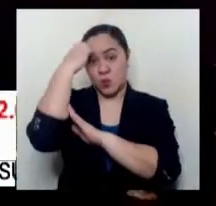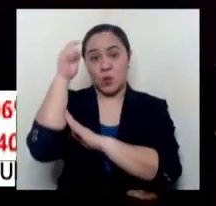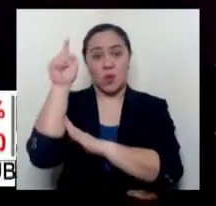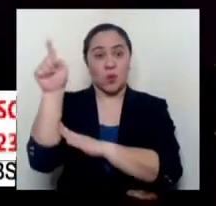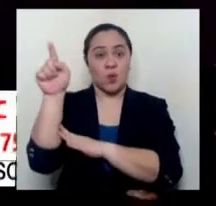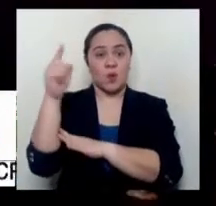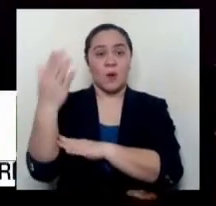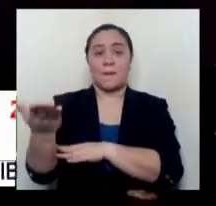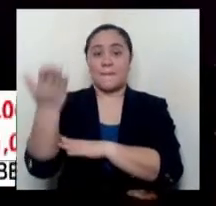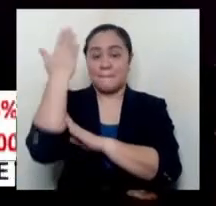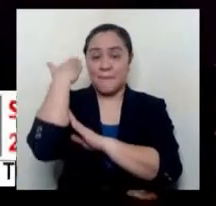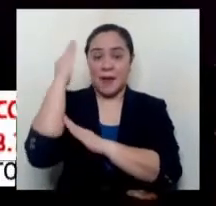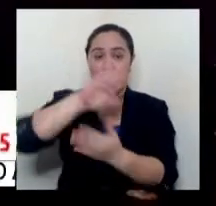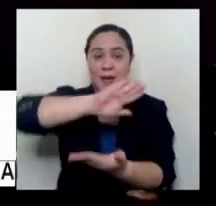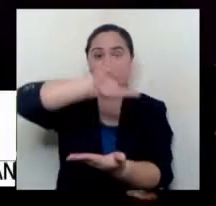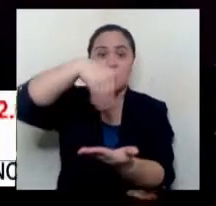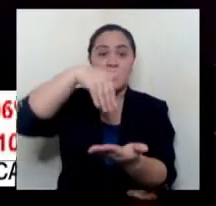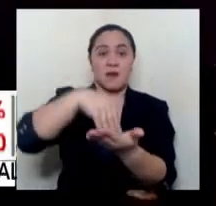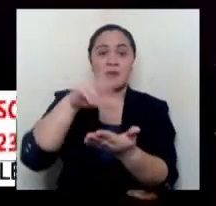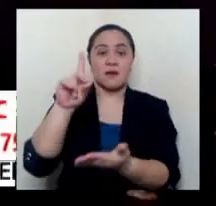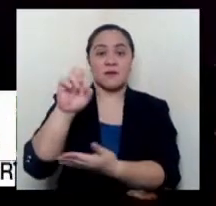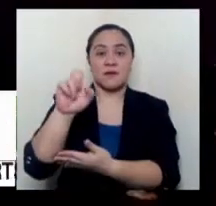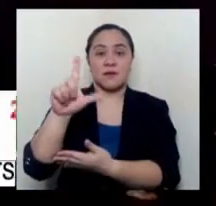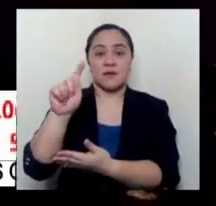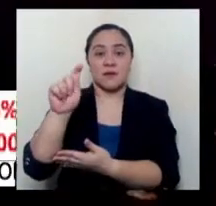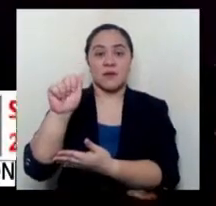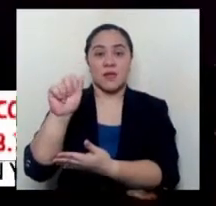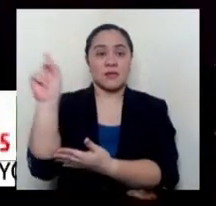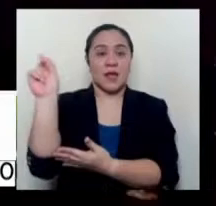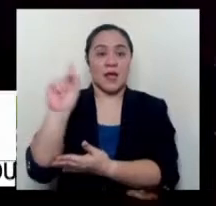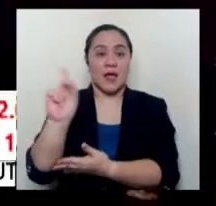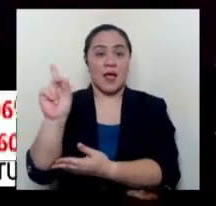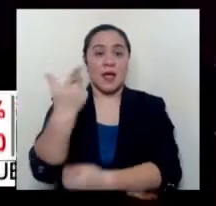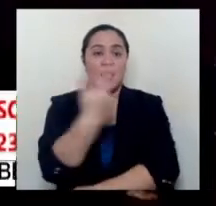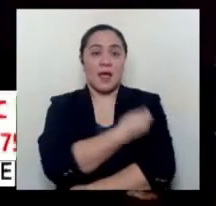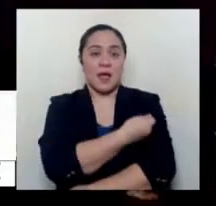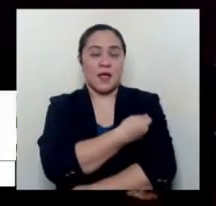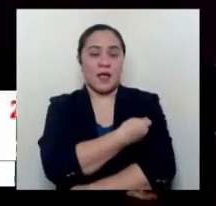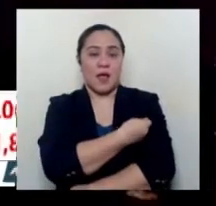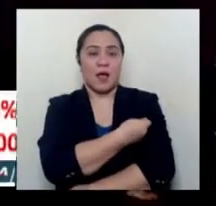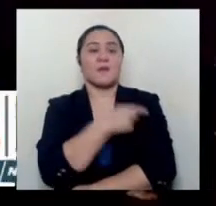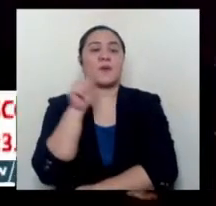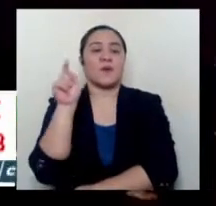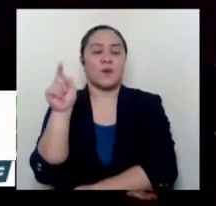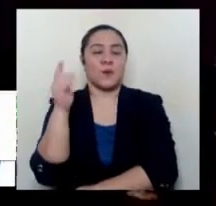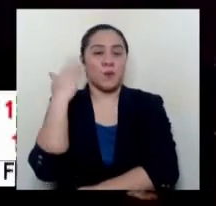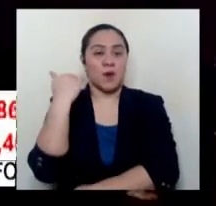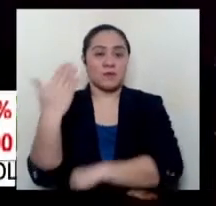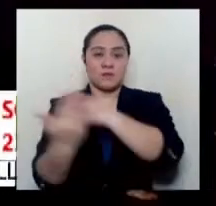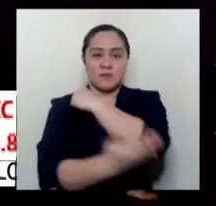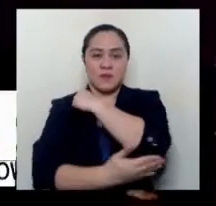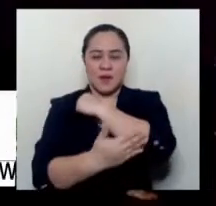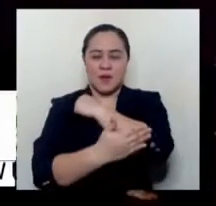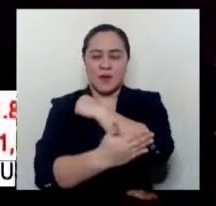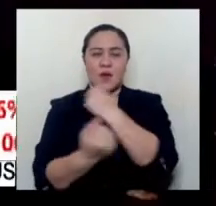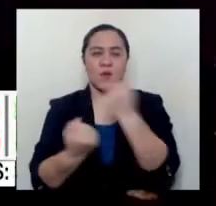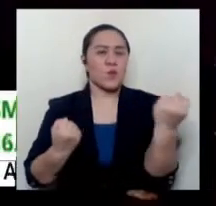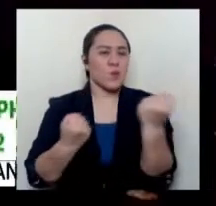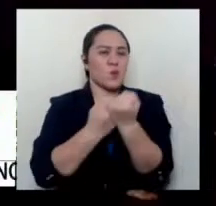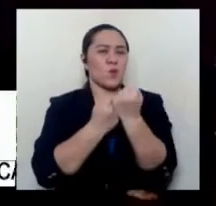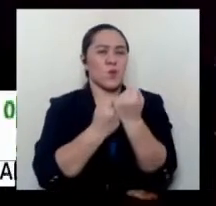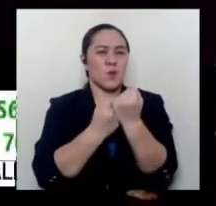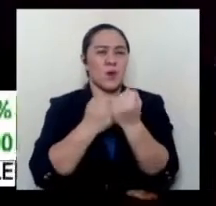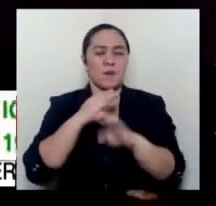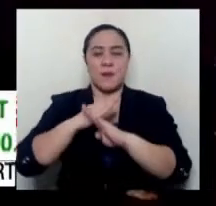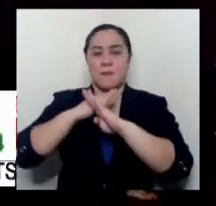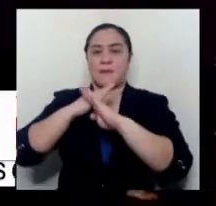the epicenter of the pandemic. As the Delta variant spreads and vaccination efforts stall, now, can the country sustain its gains while avoiding